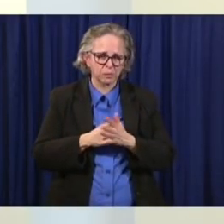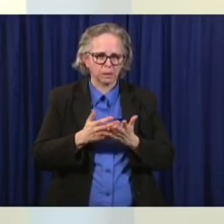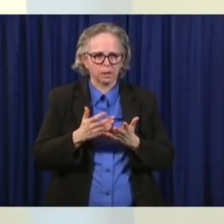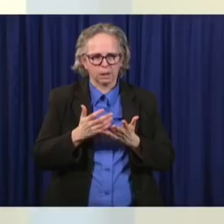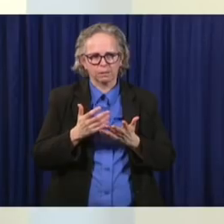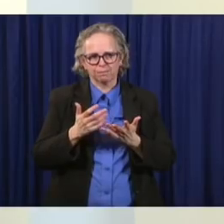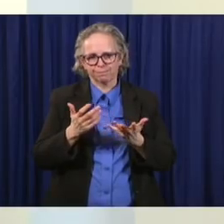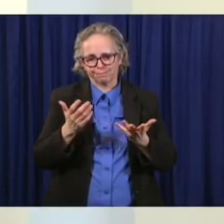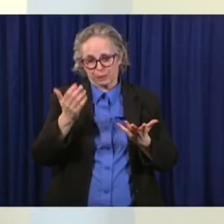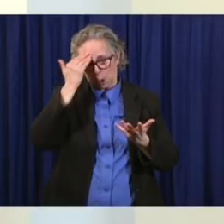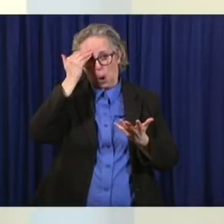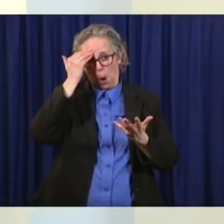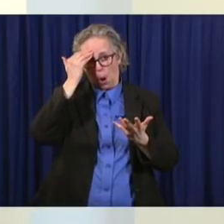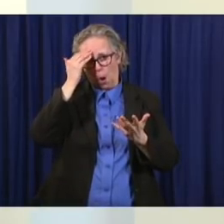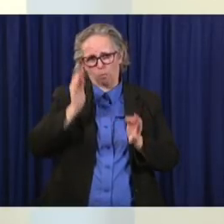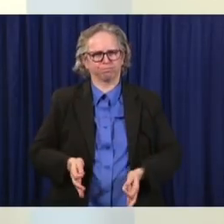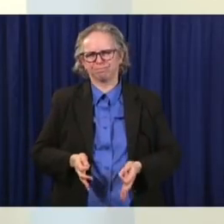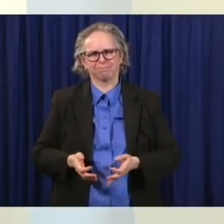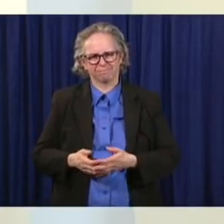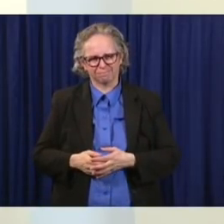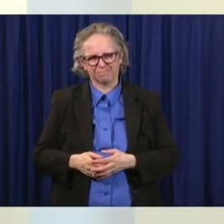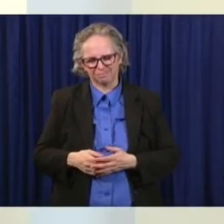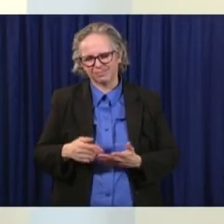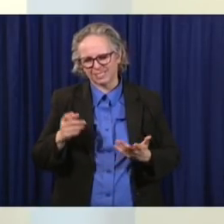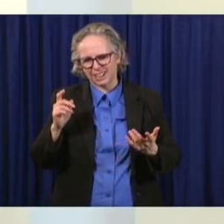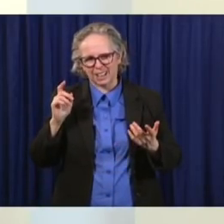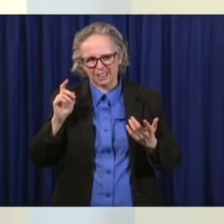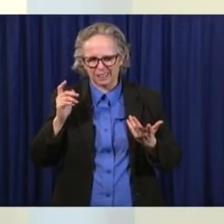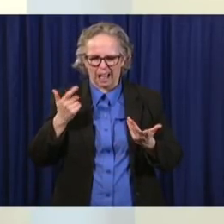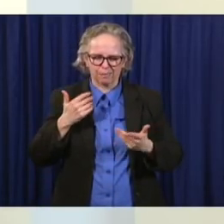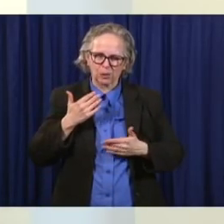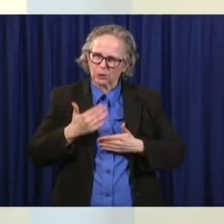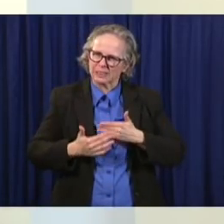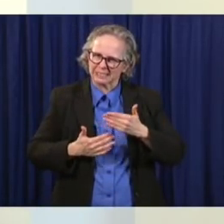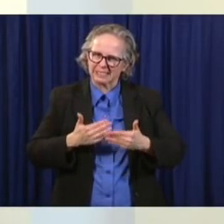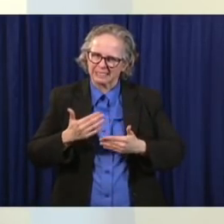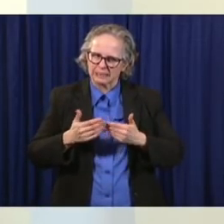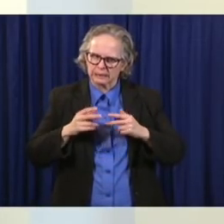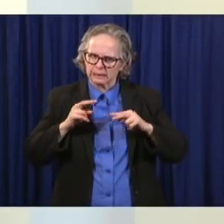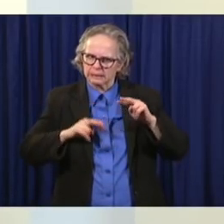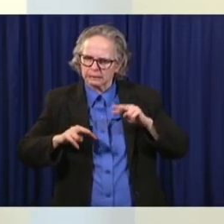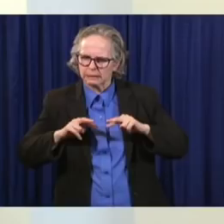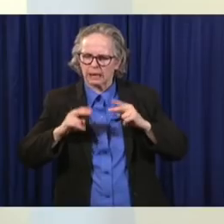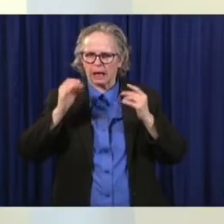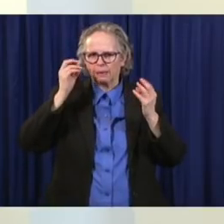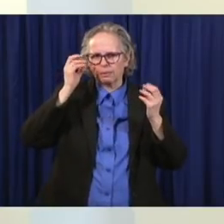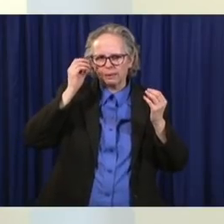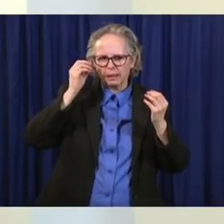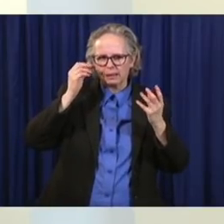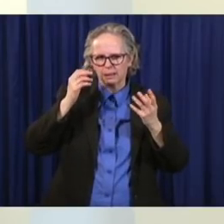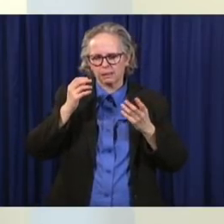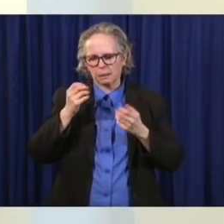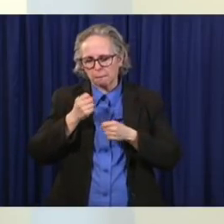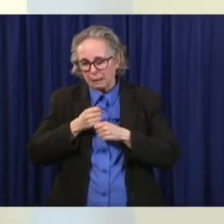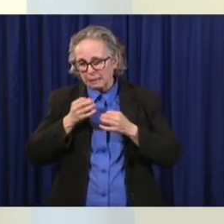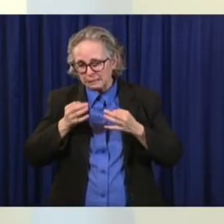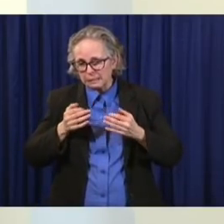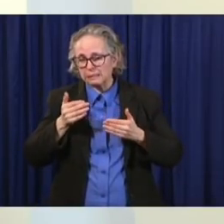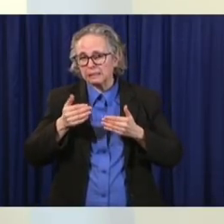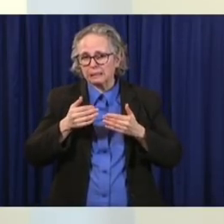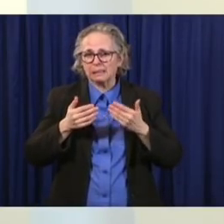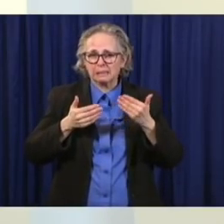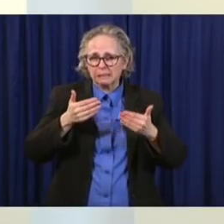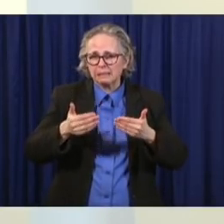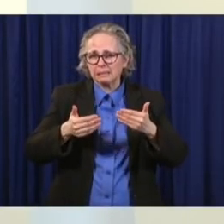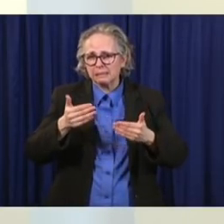forward, and we'll make the next decision as we approach that place in the journey. I mean, I think that's what we've done all along, and we